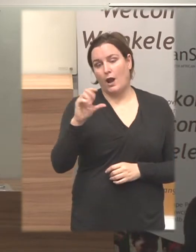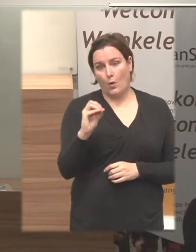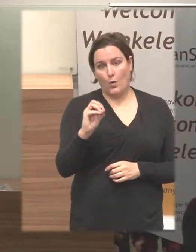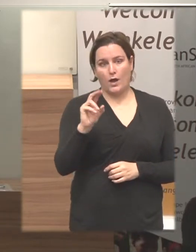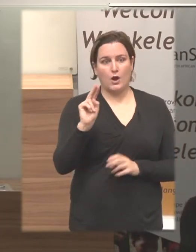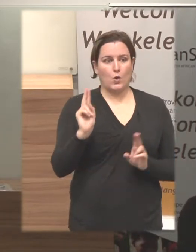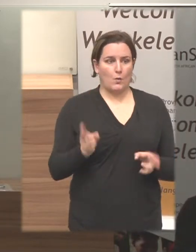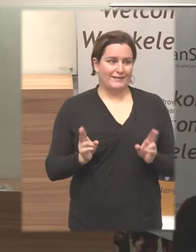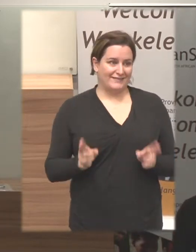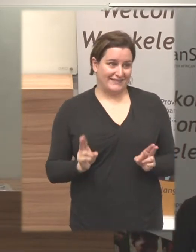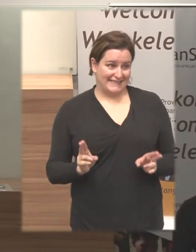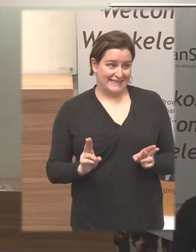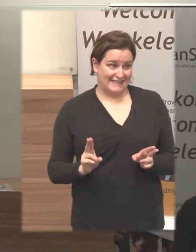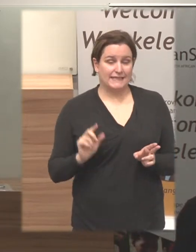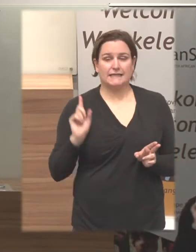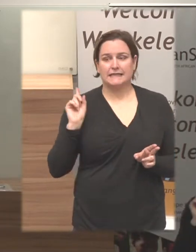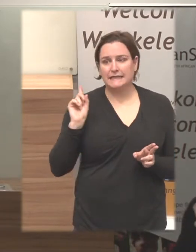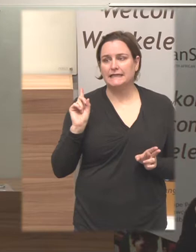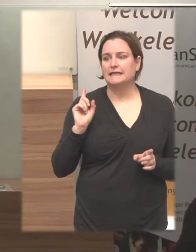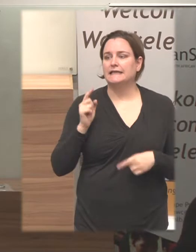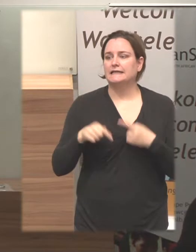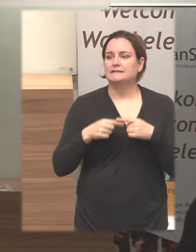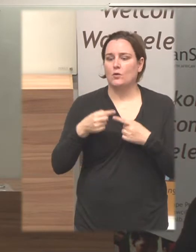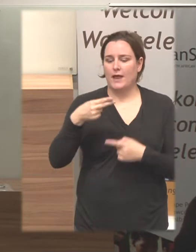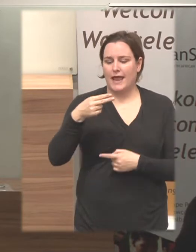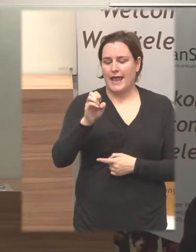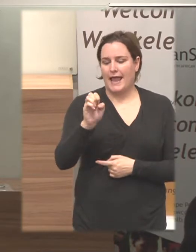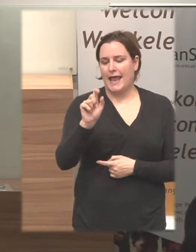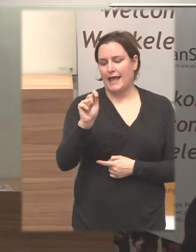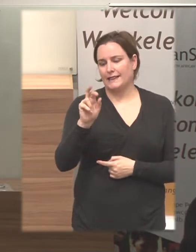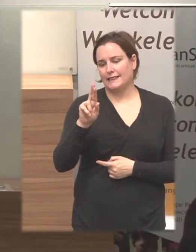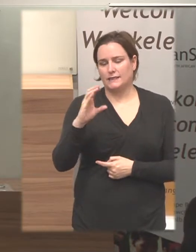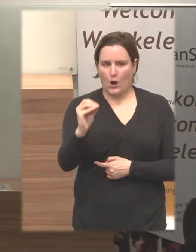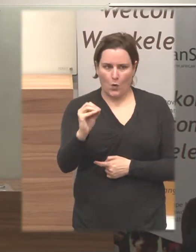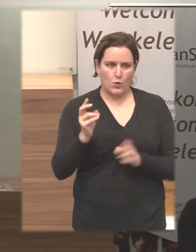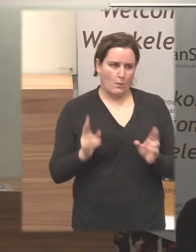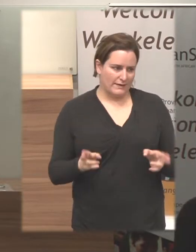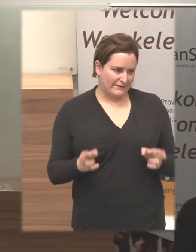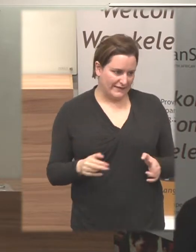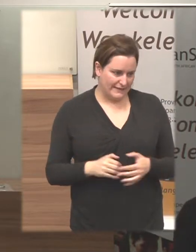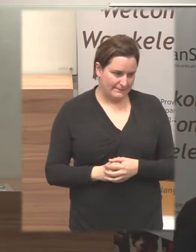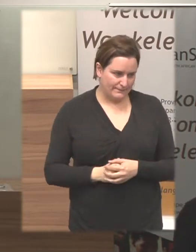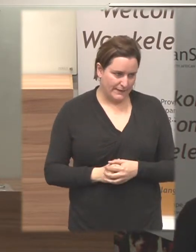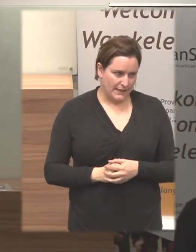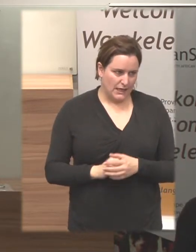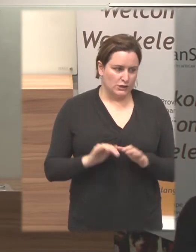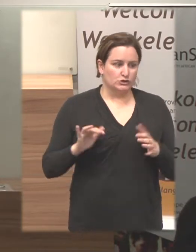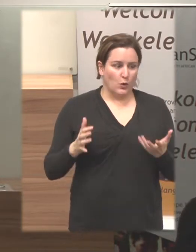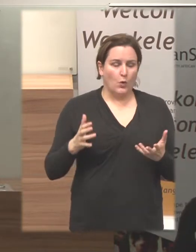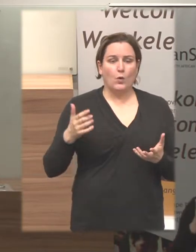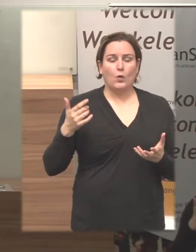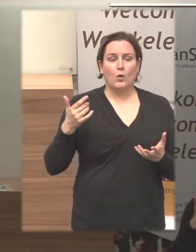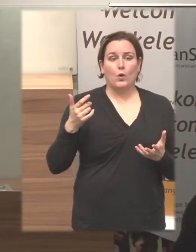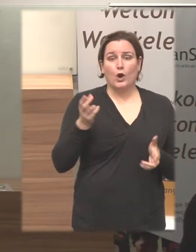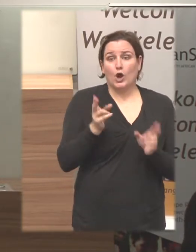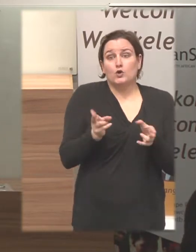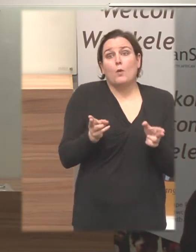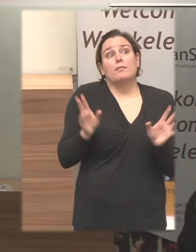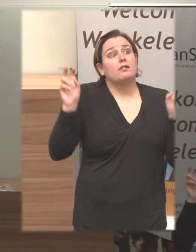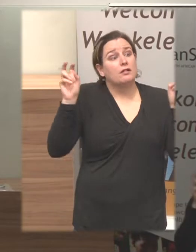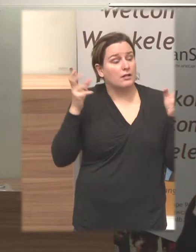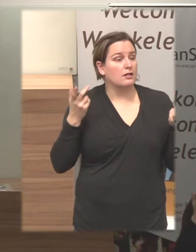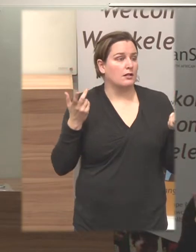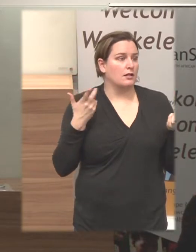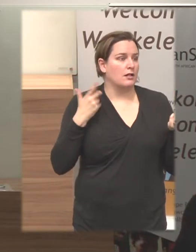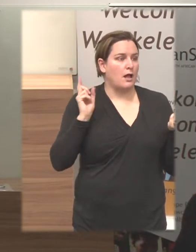drawing here on the idea of heteronormativity. In other words, the notion that the norm in the world is